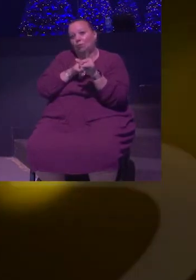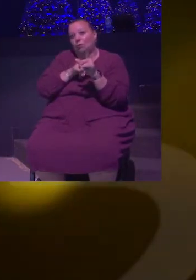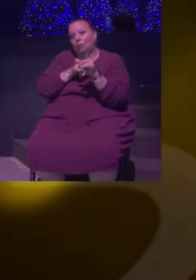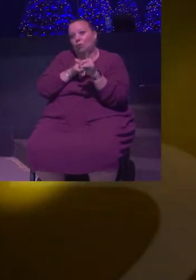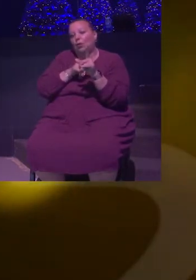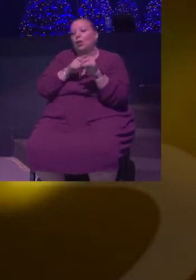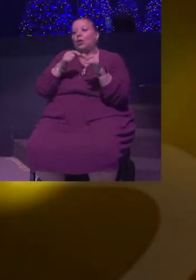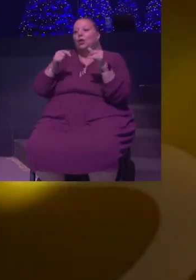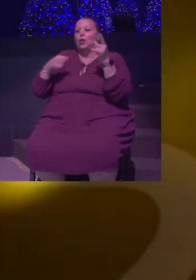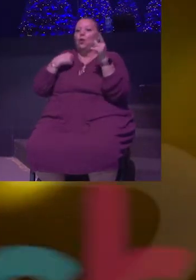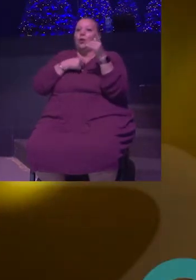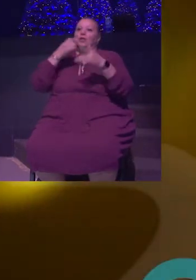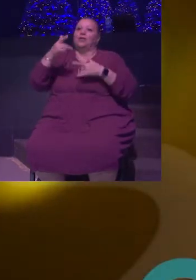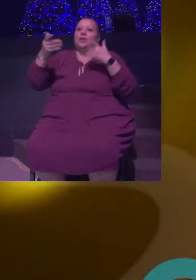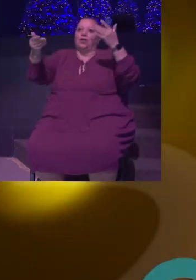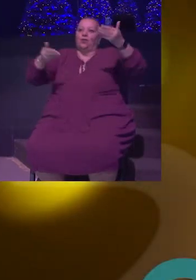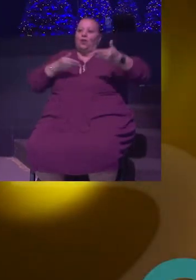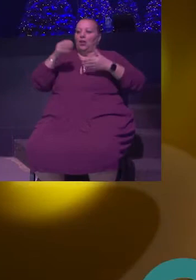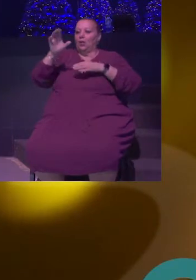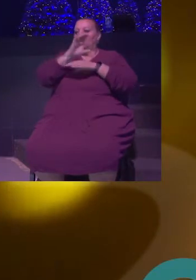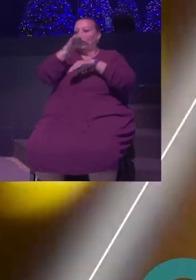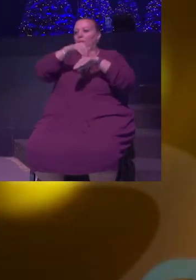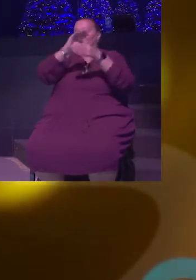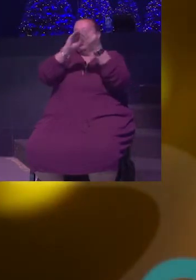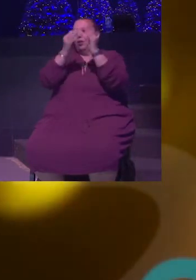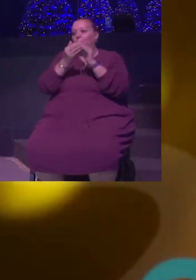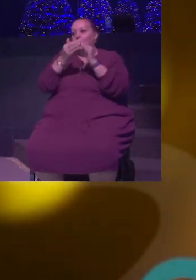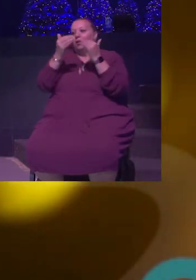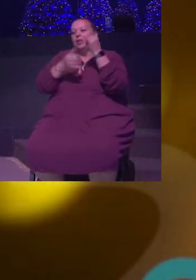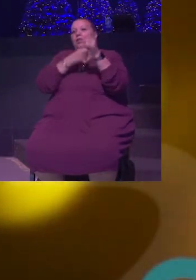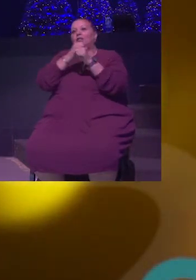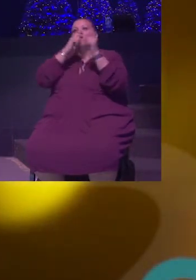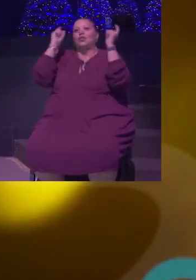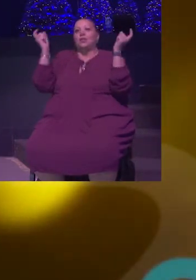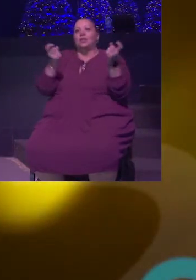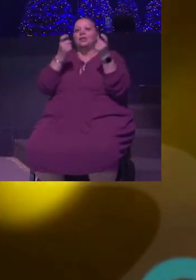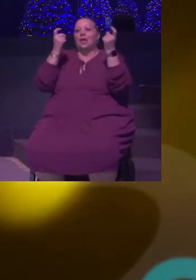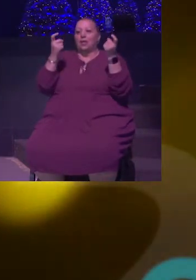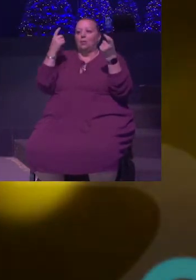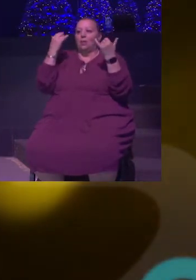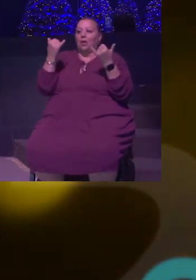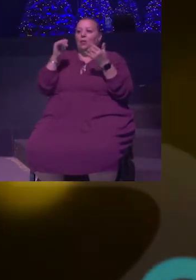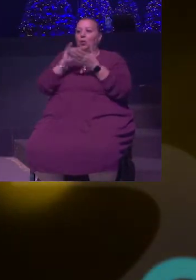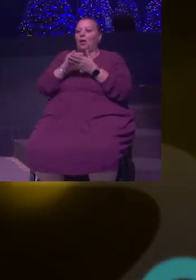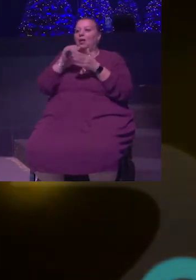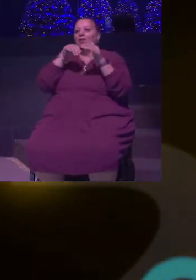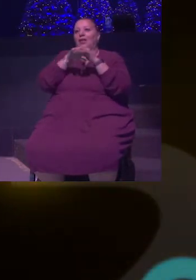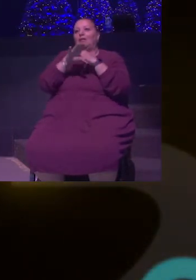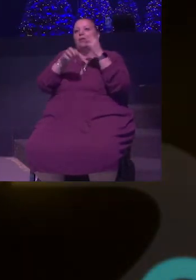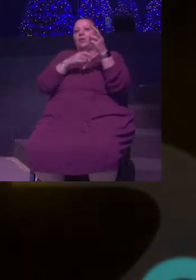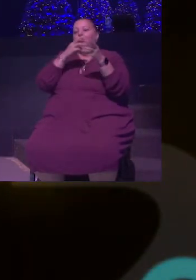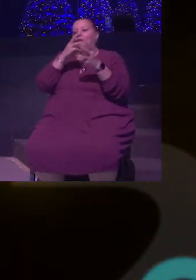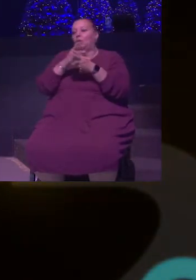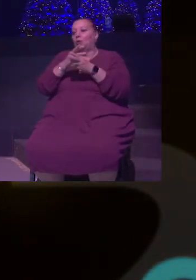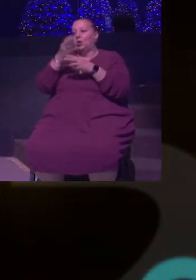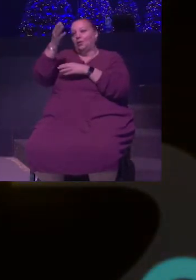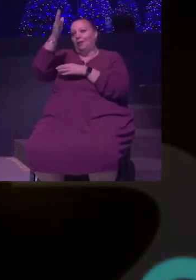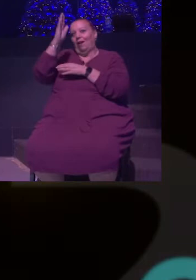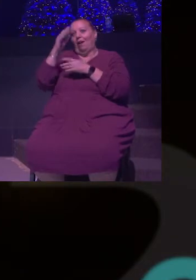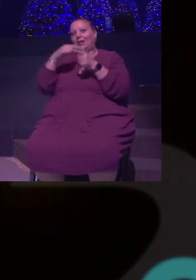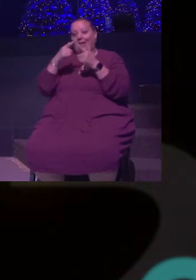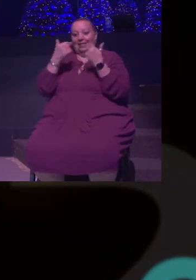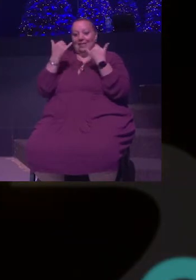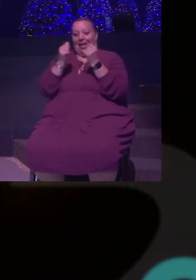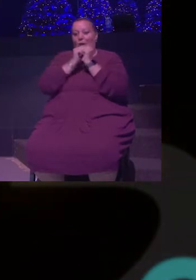Well, we are excited to invite you to Christmas at Community this year to celebrate this season where God entered the world he created and is now with